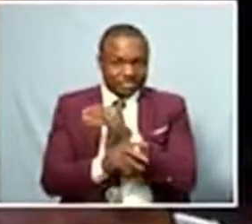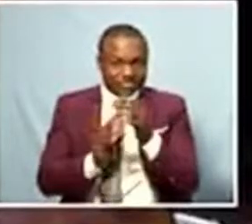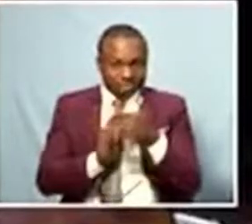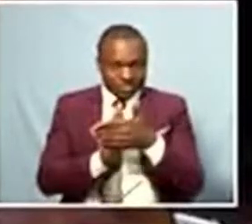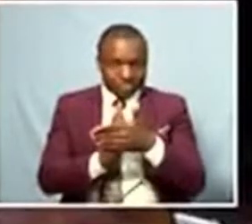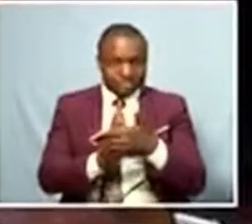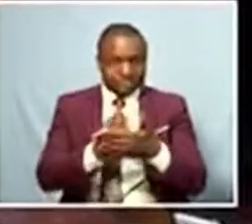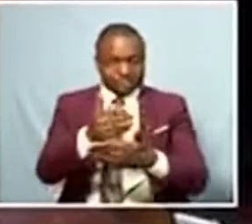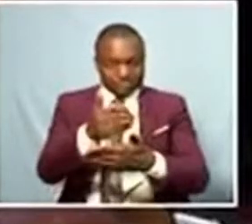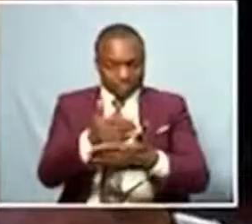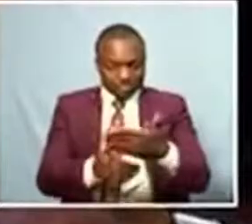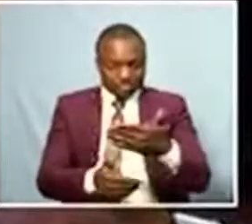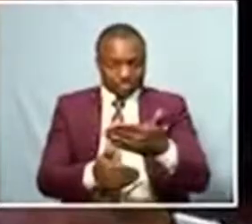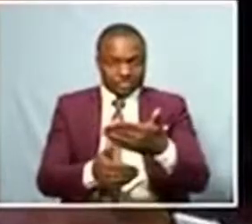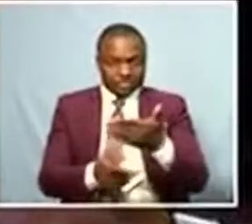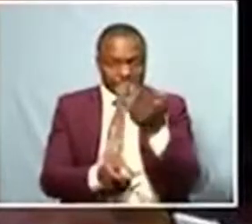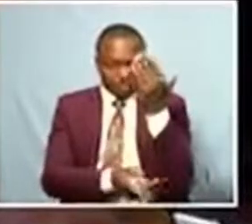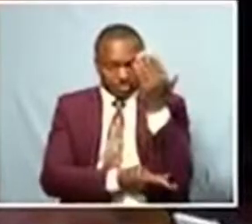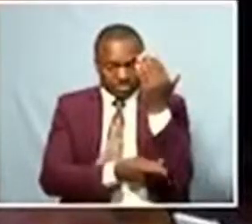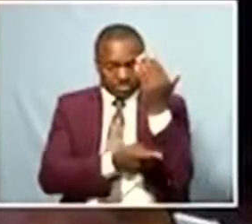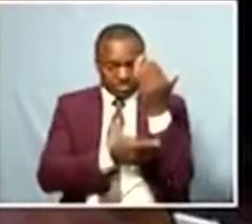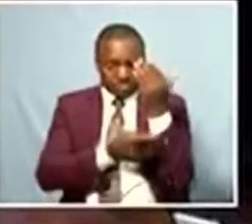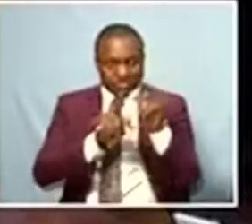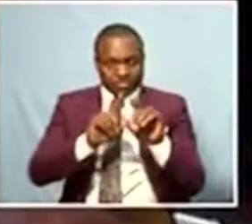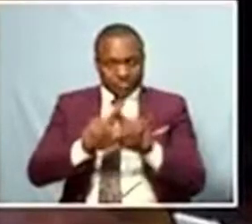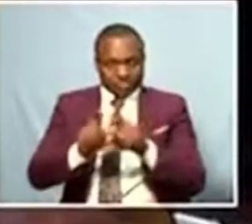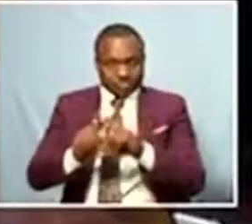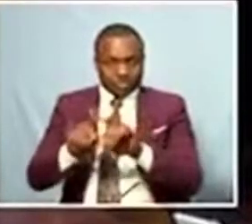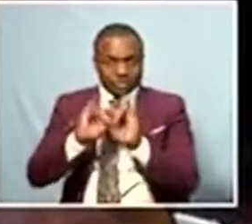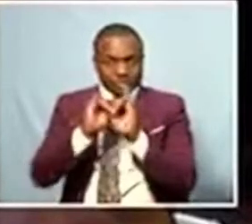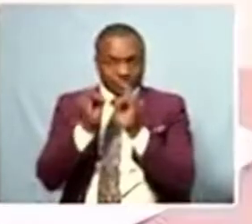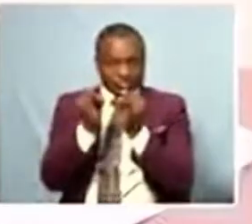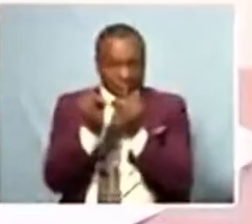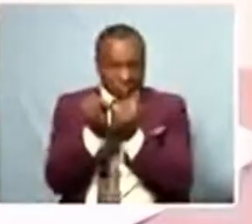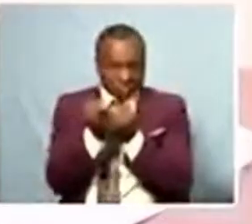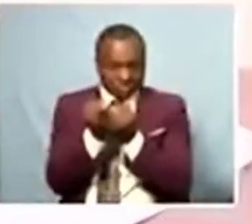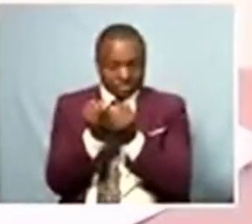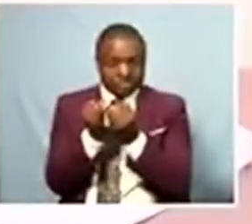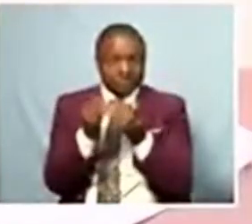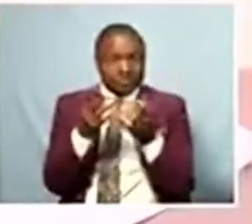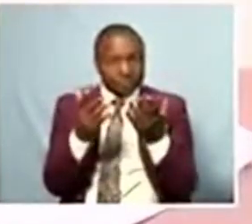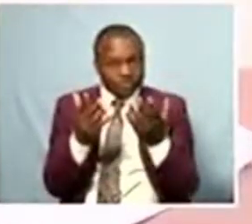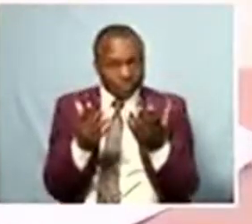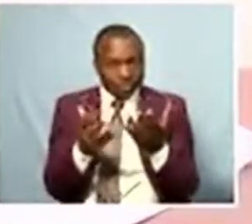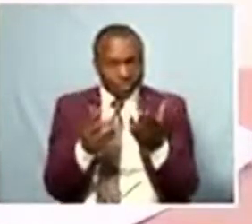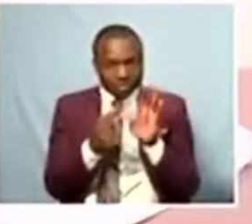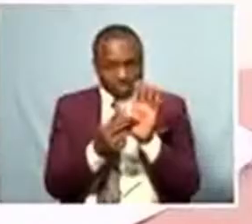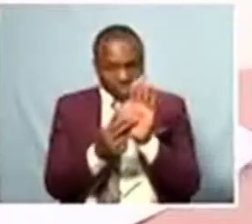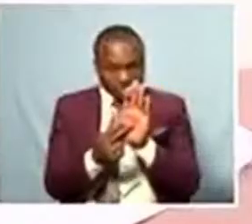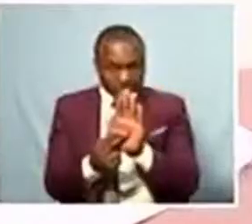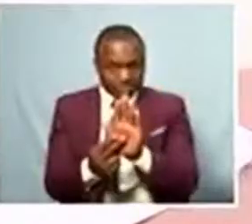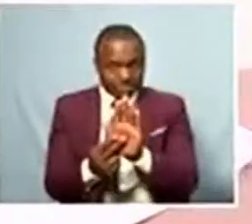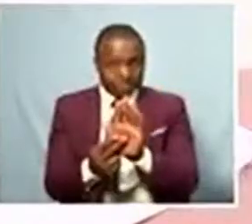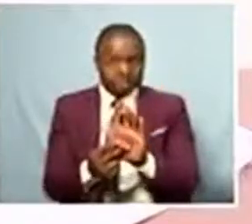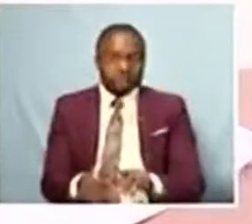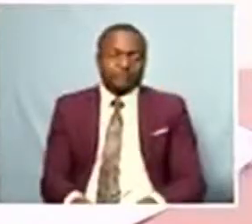guidelines developed by the relevant institution or are simply stated as